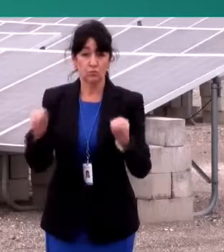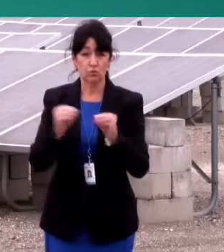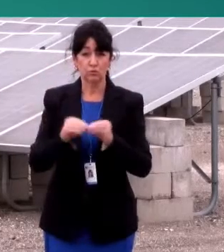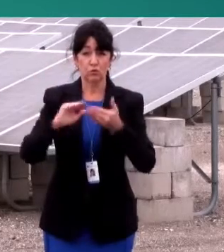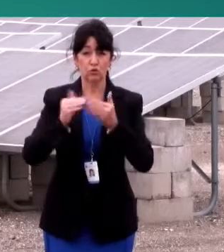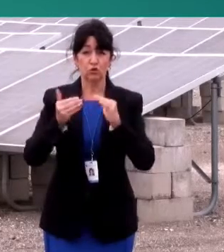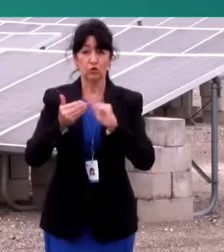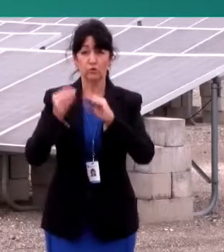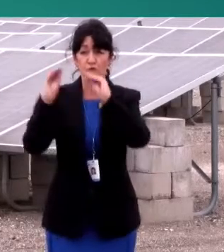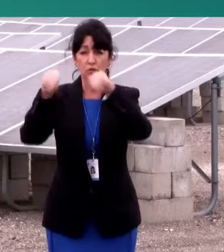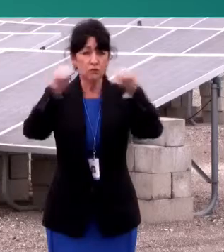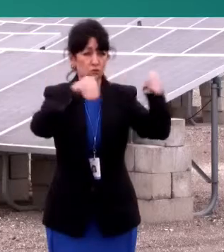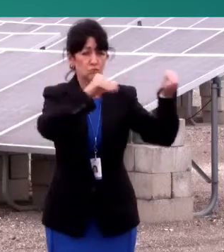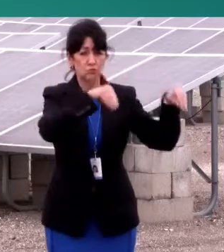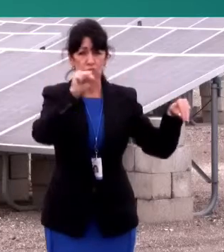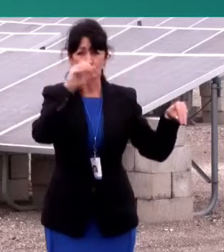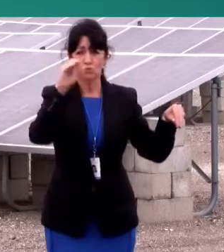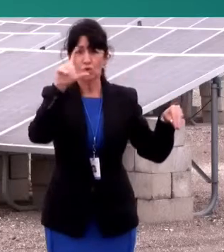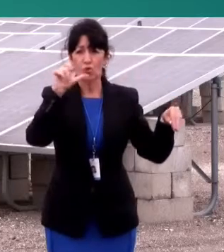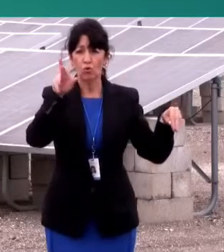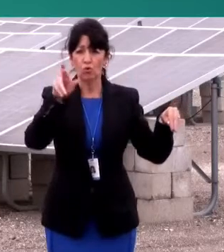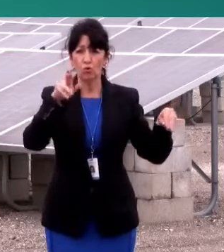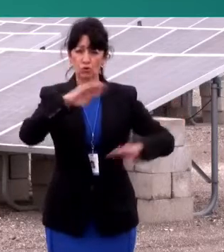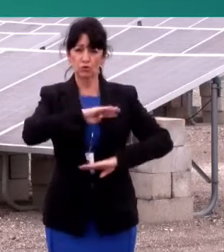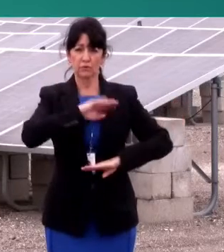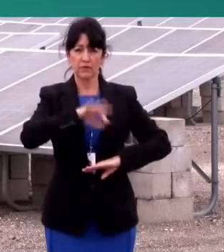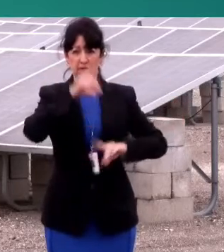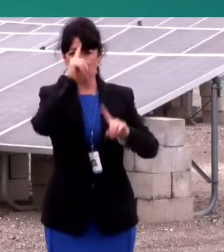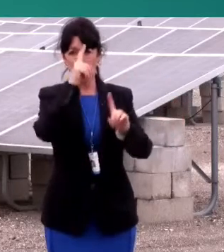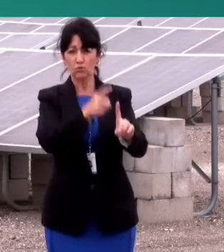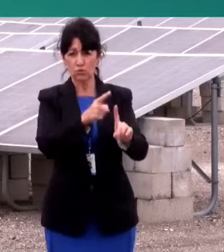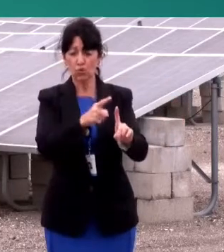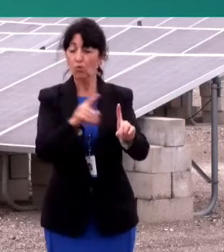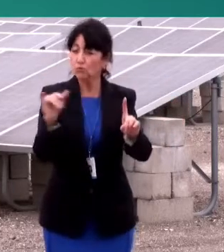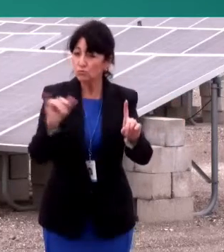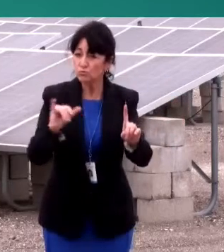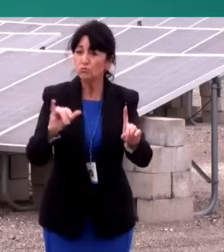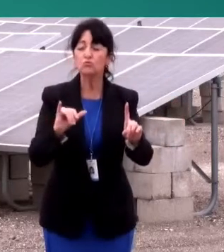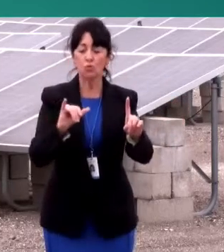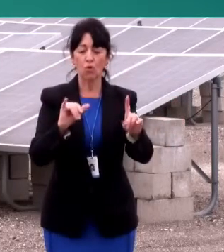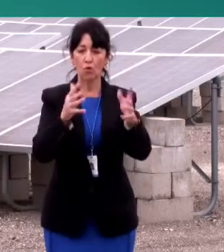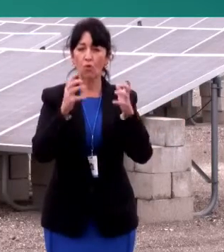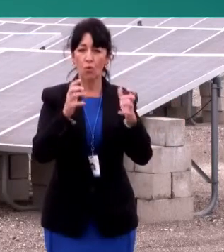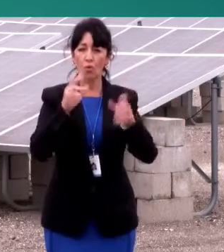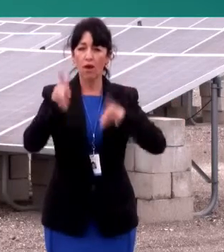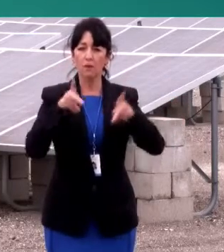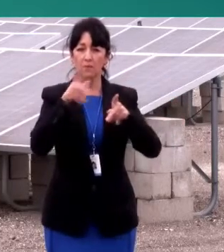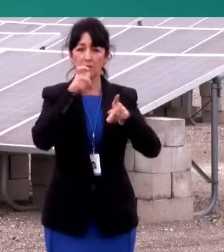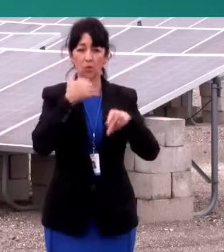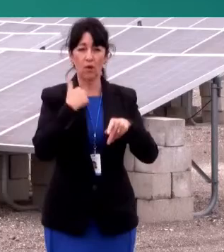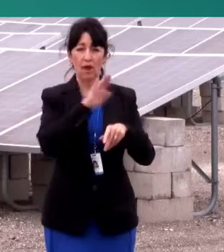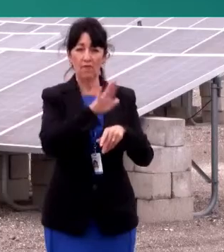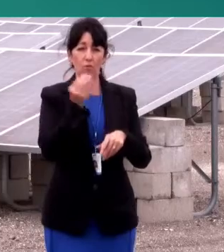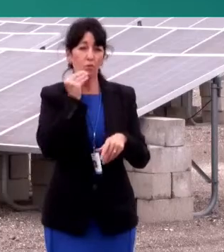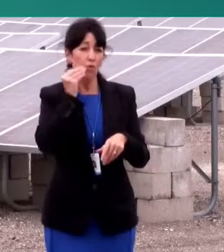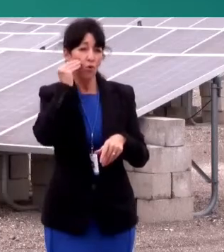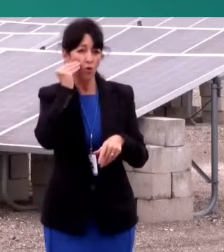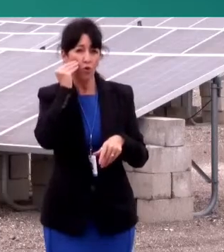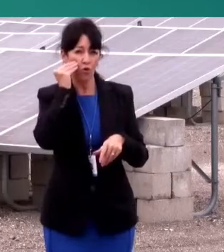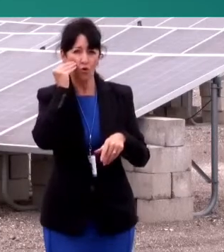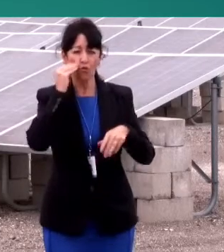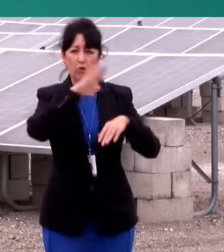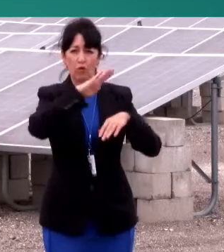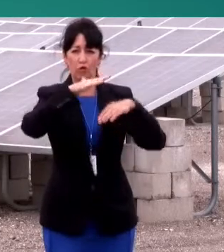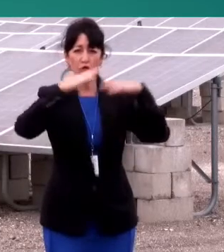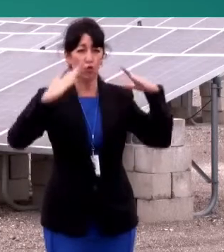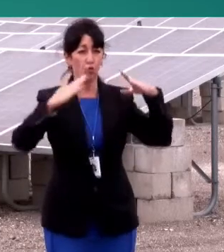installations to meet that goal, as well as individual homeowners putting solar arrays on top of their homes.